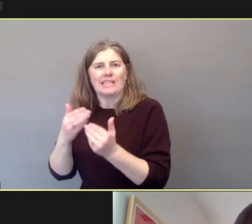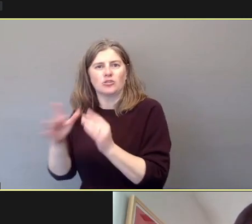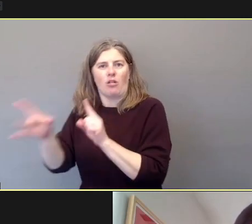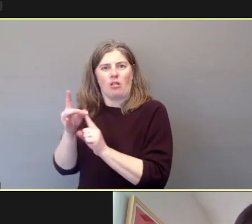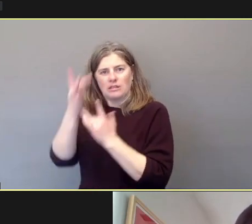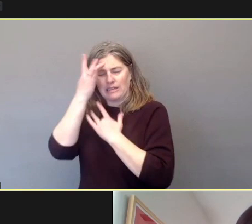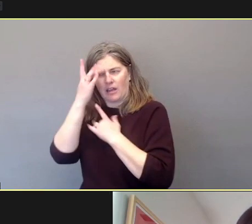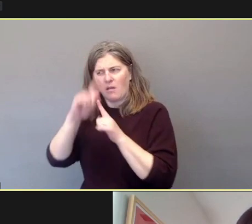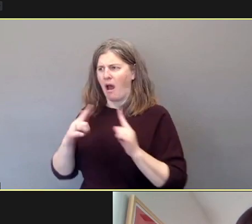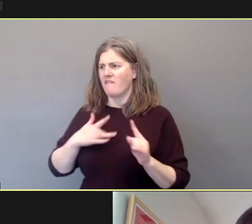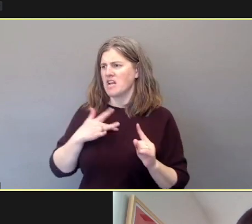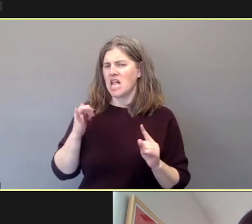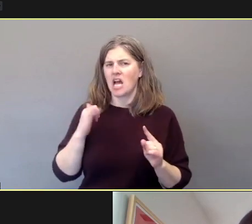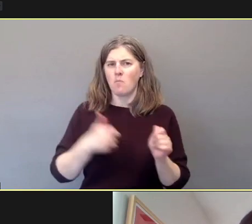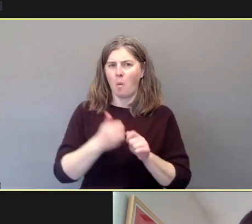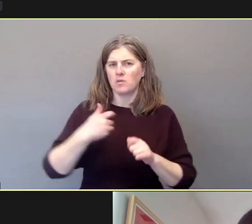we're